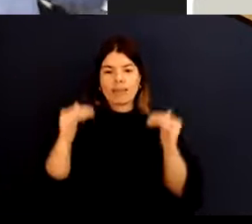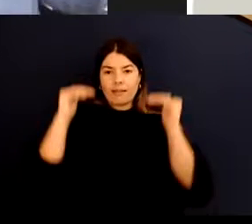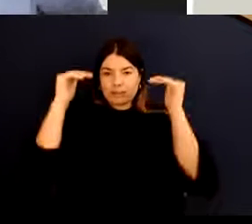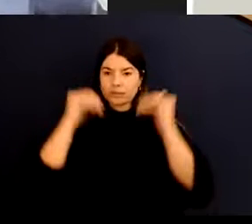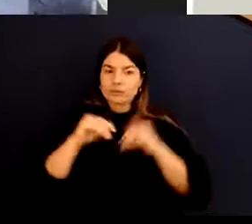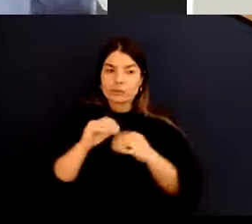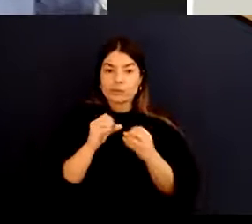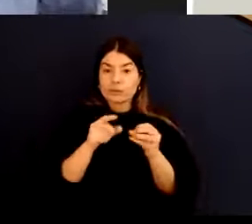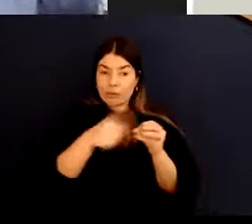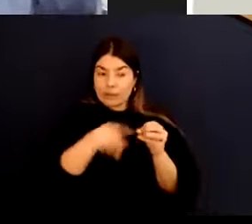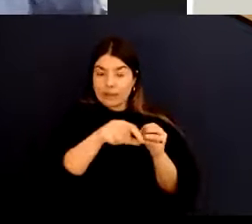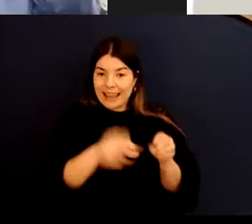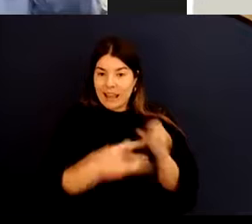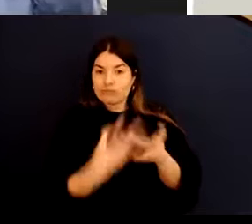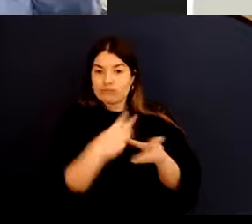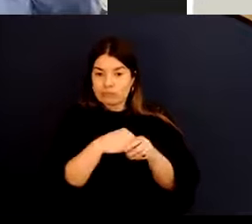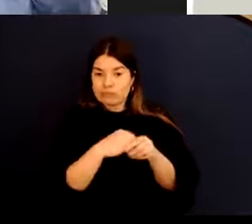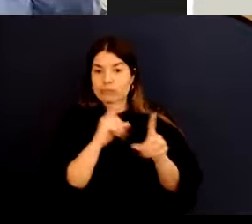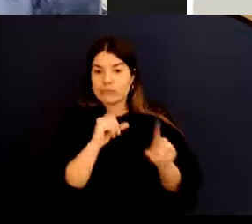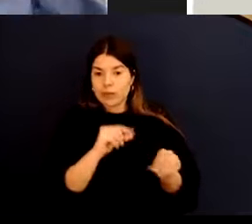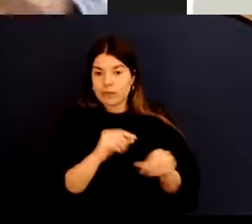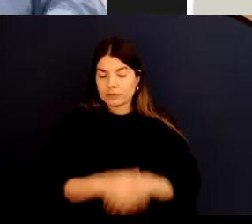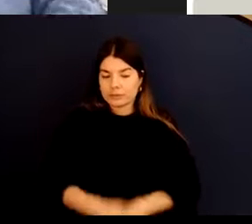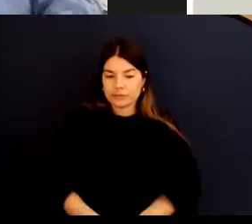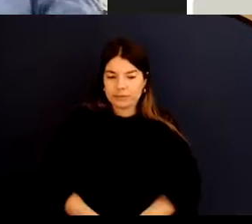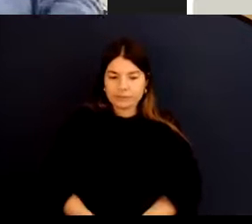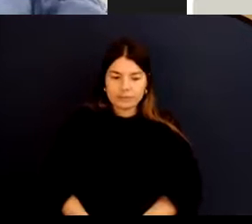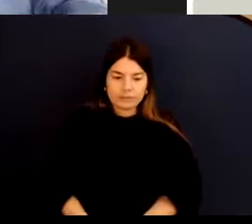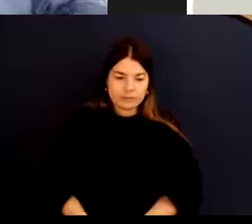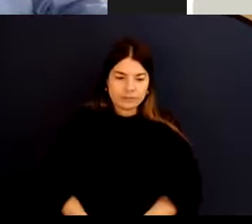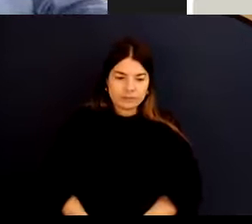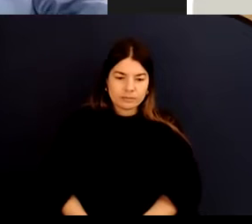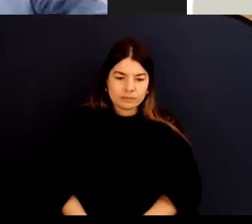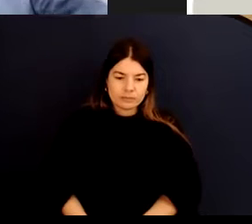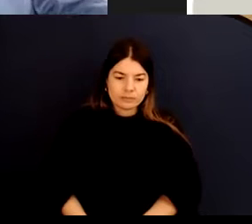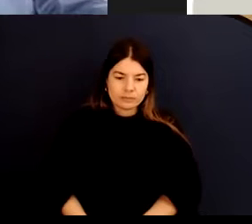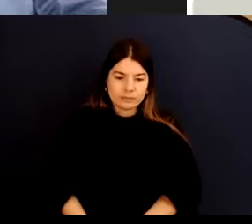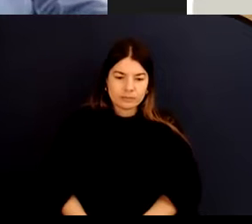you. And the next,